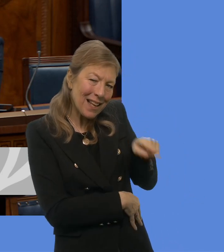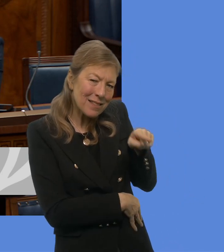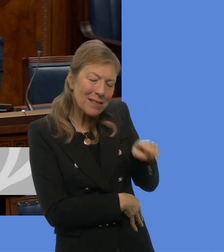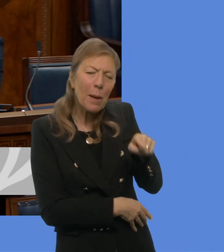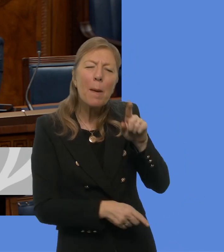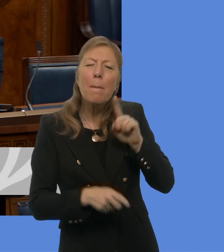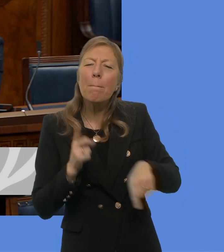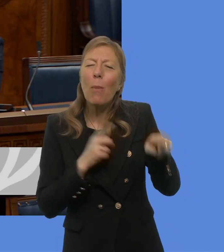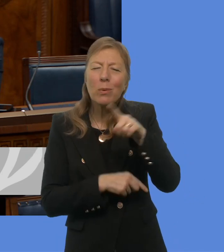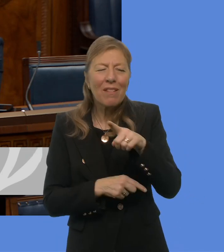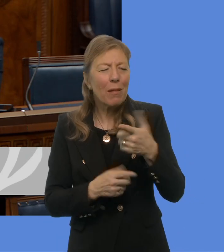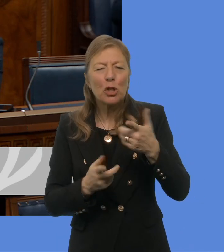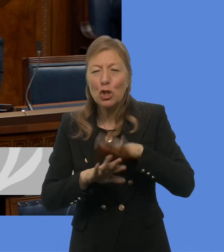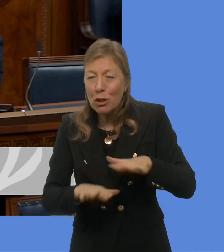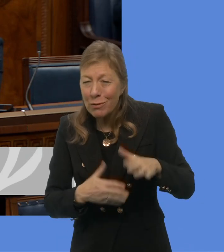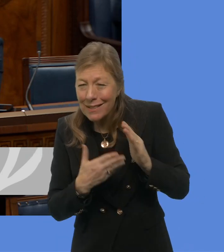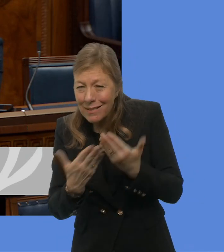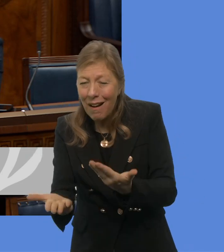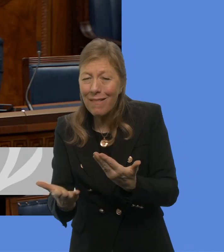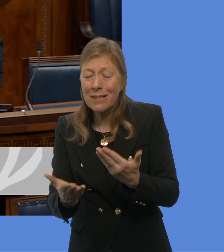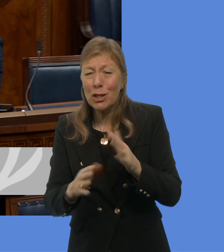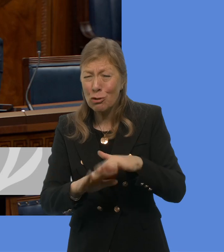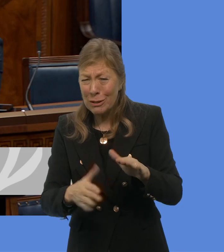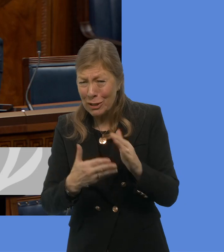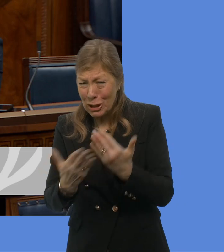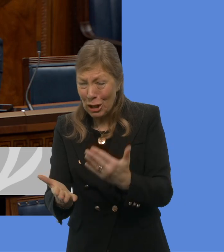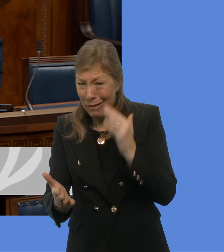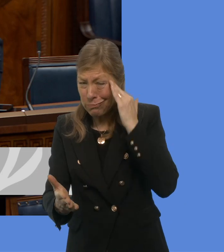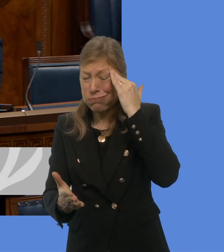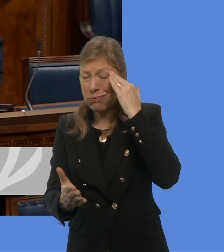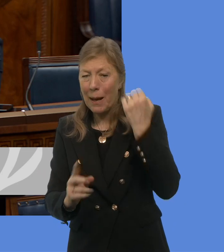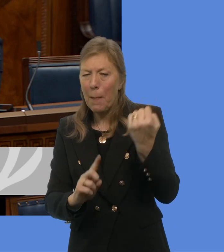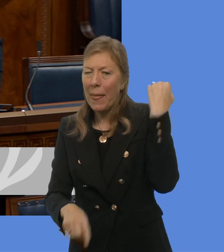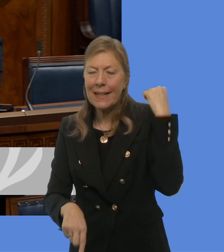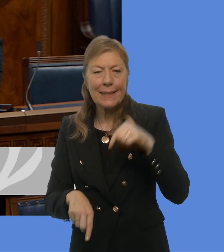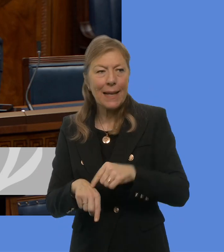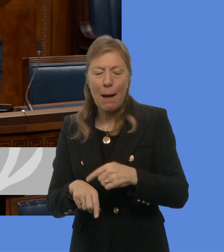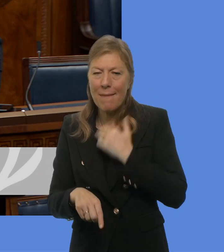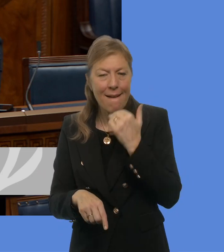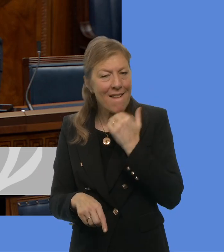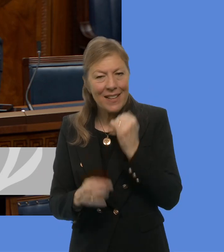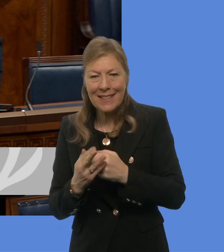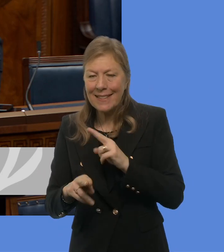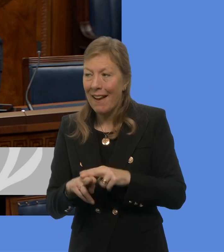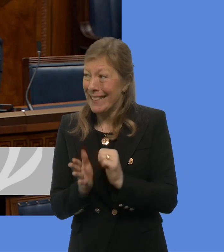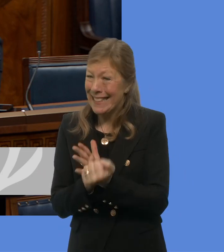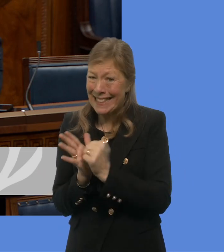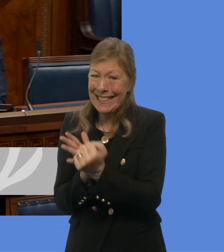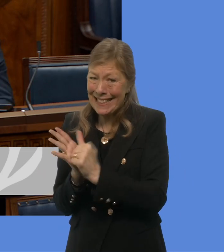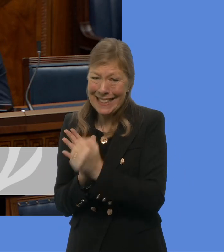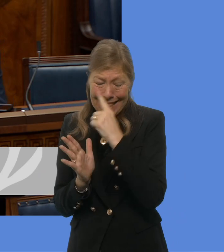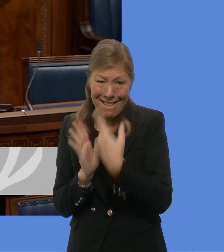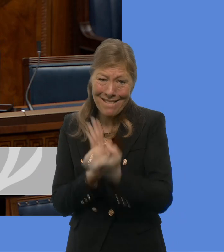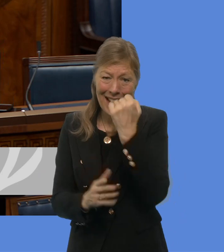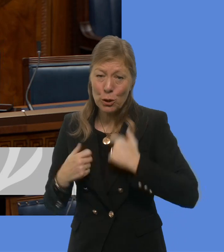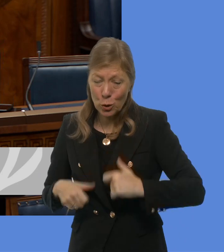in children's services, and that's a sector which was also experiencing high levels of vacancies. So the department, in collaboration with the